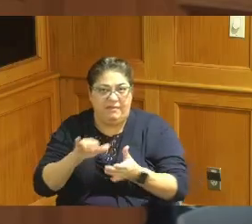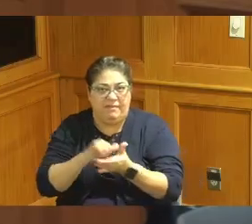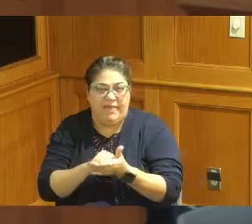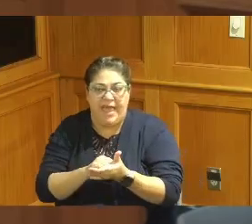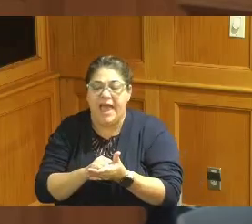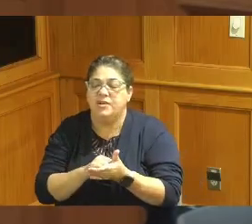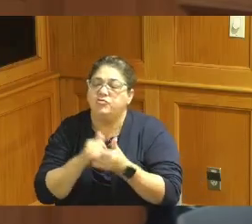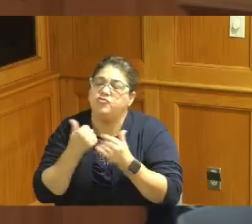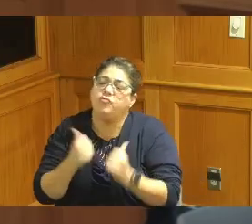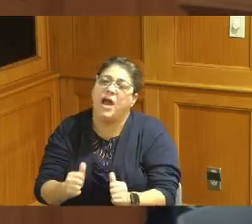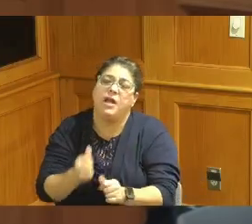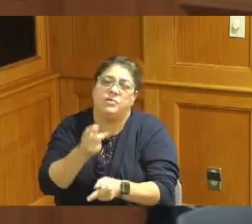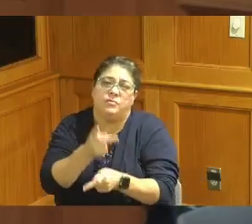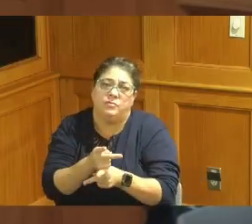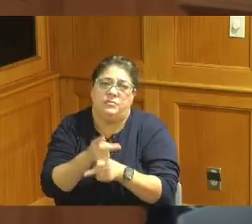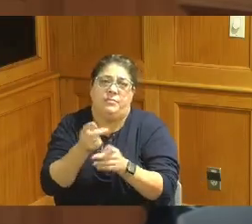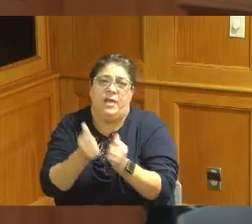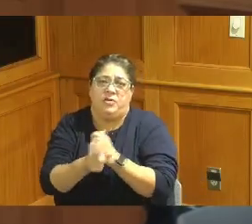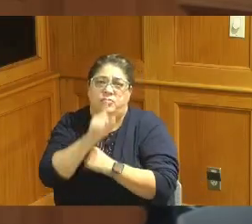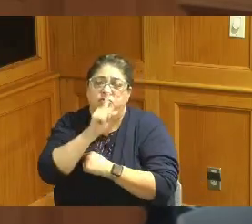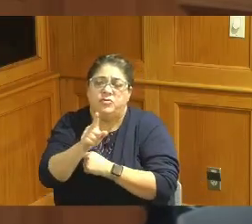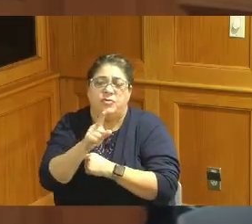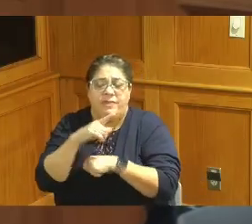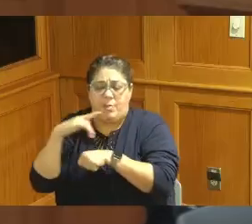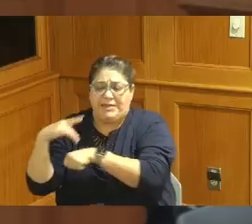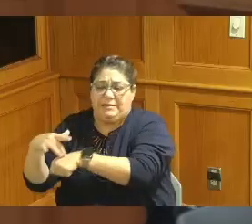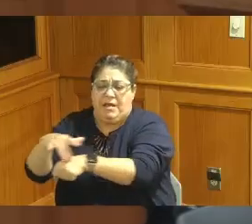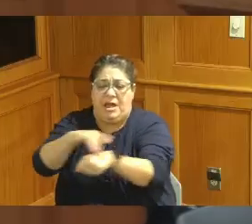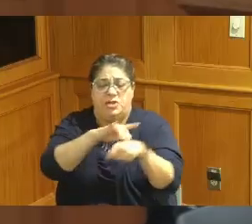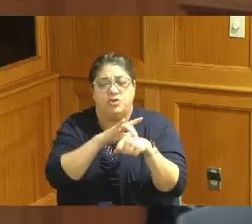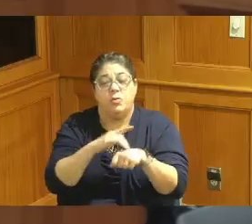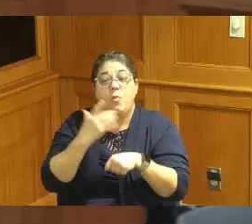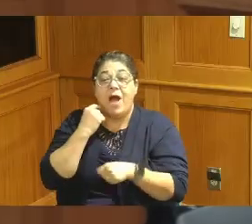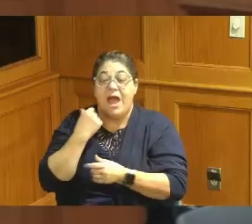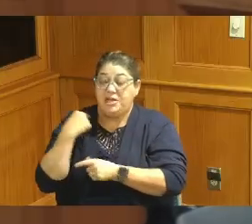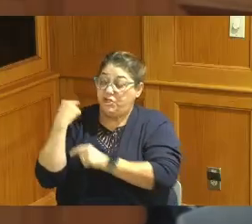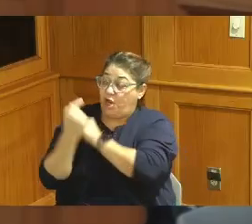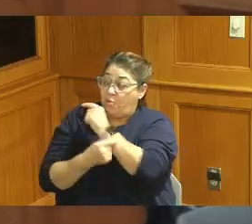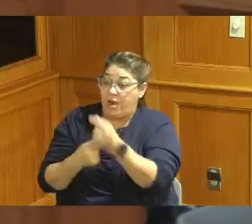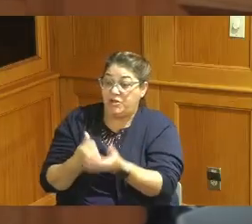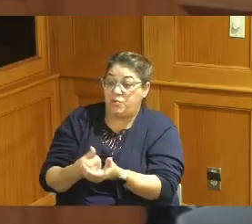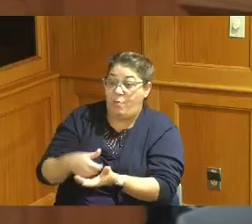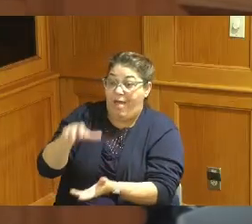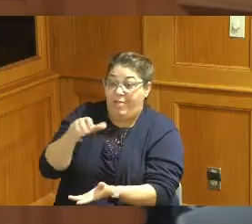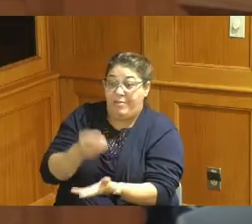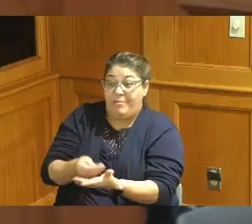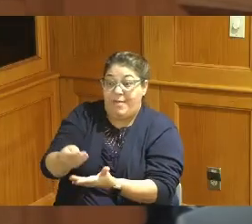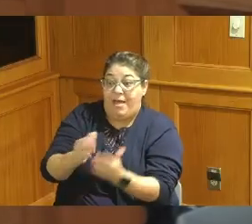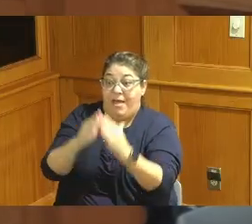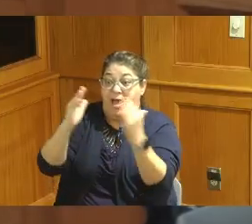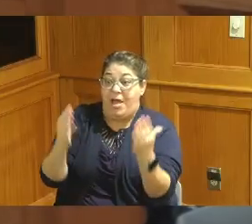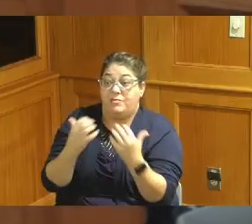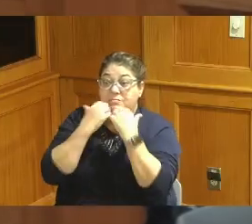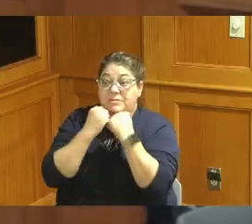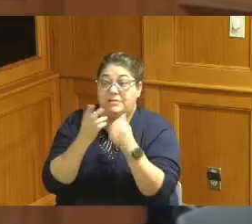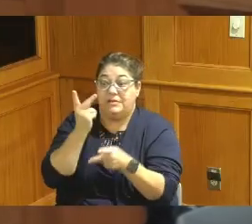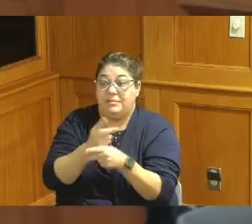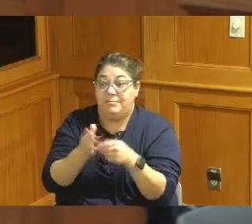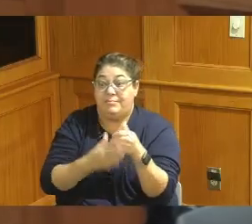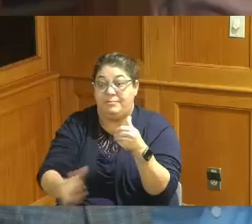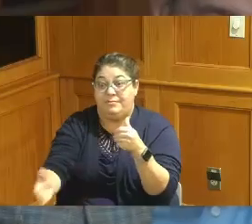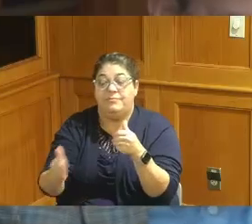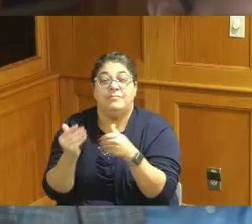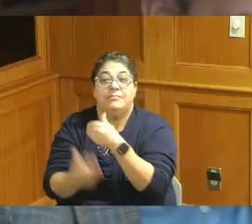really trying to make sure that we're touching all aspects of this to preserve that generational wealth. So thanks for setting me up for that, but yes. Yeah, no, I think